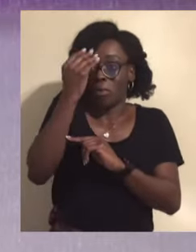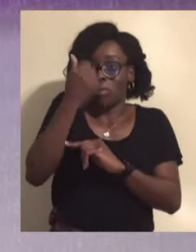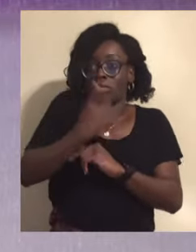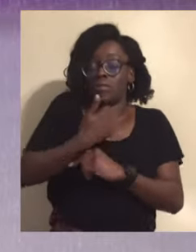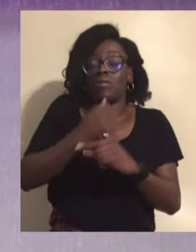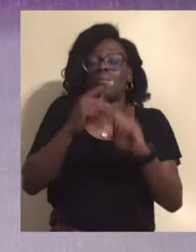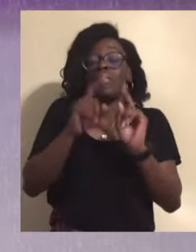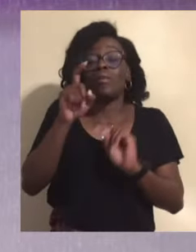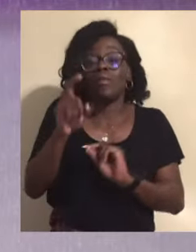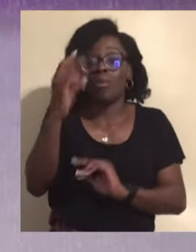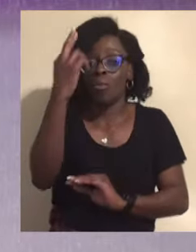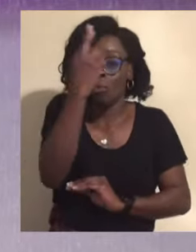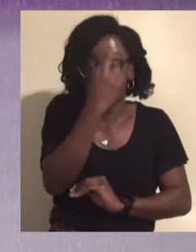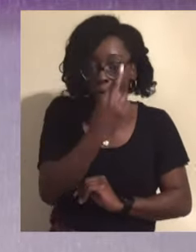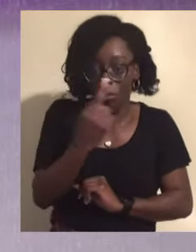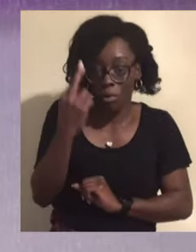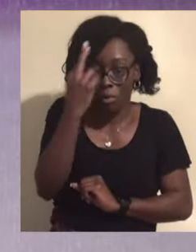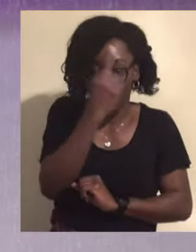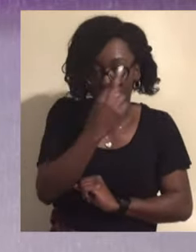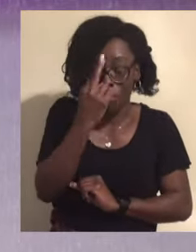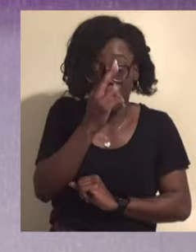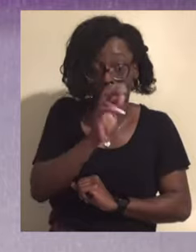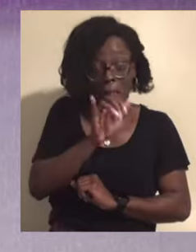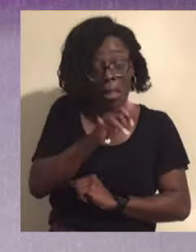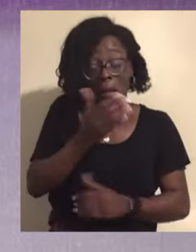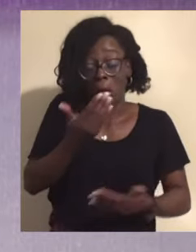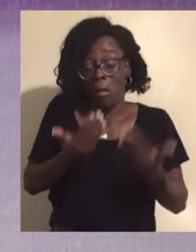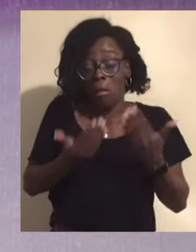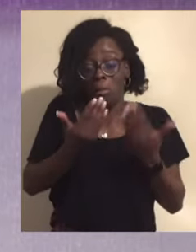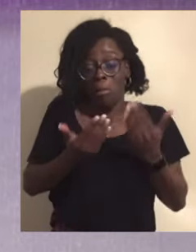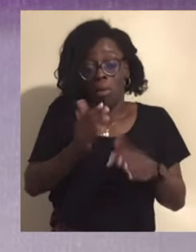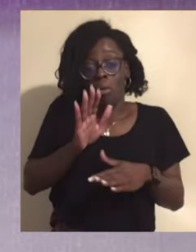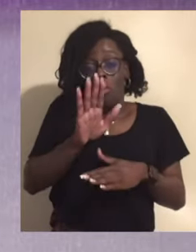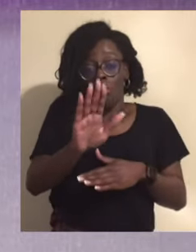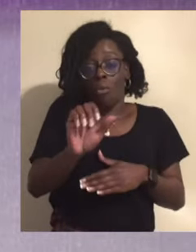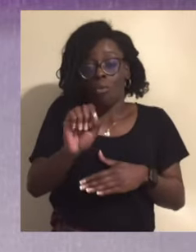be your season to level up.